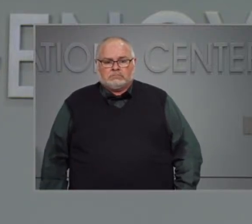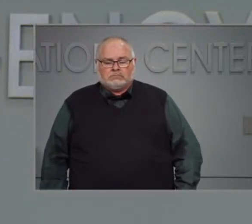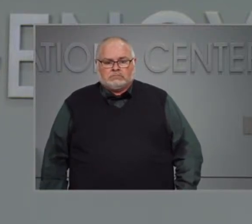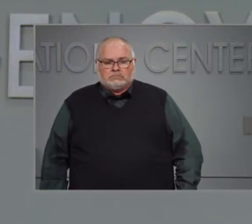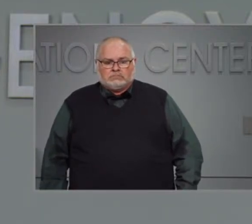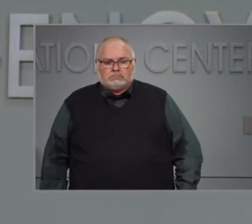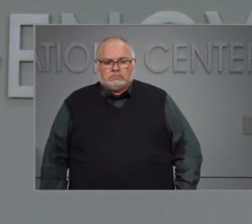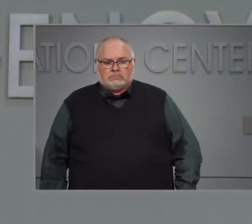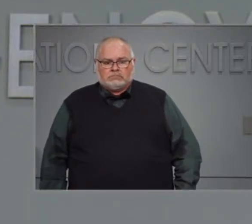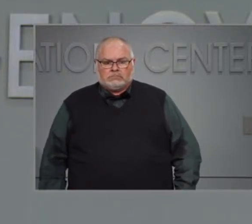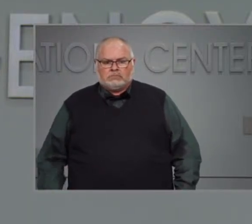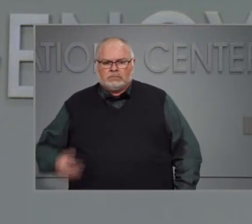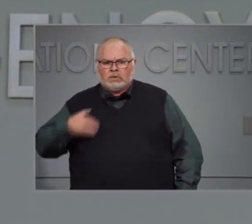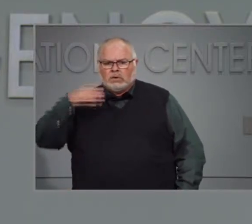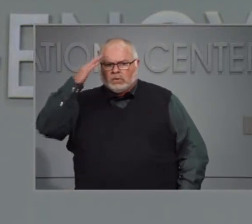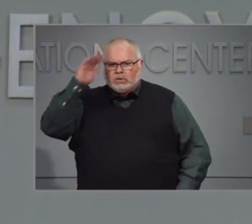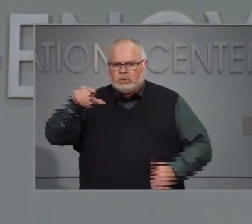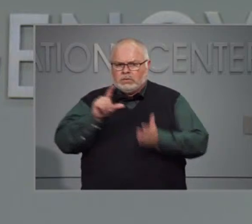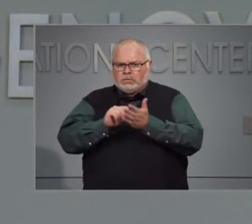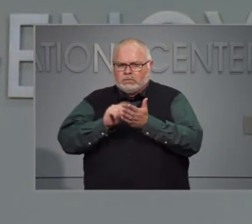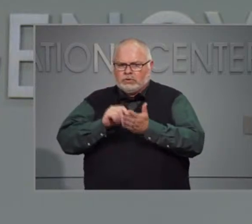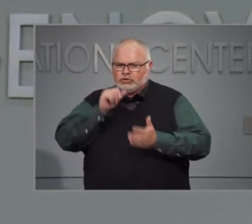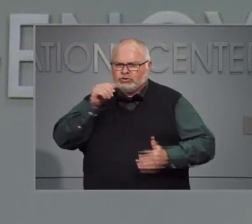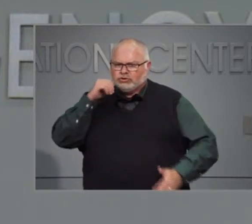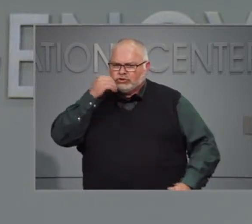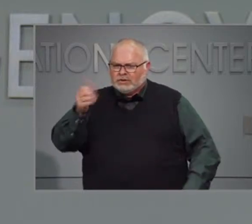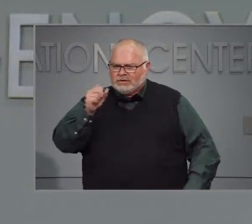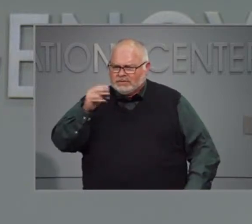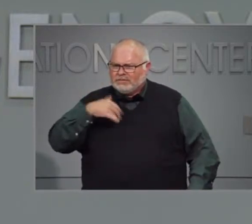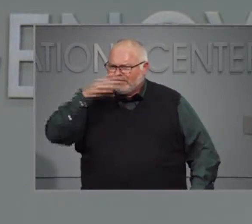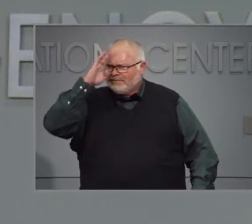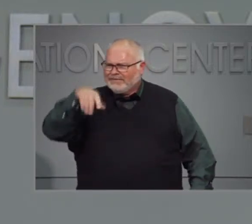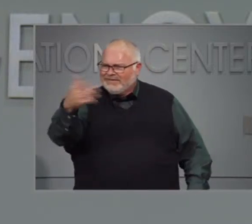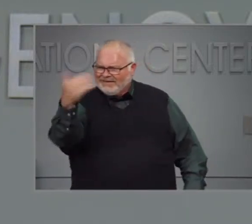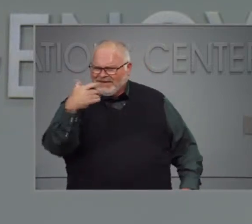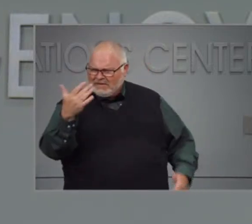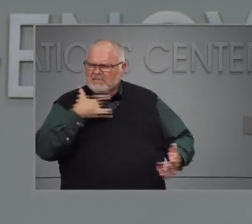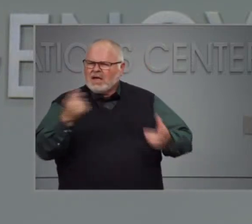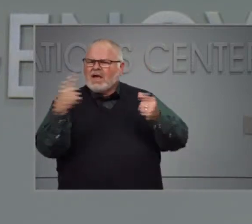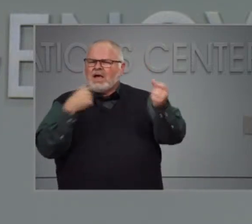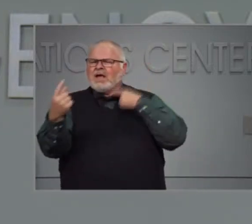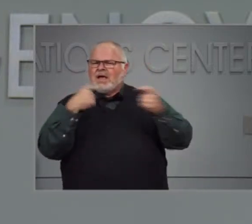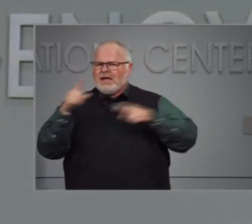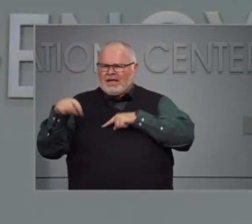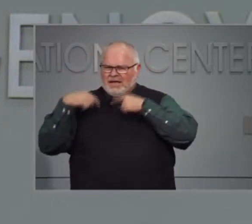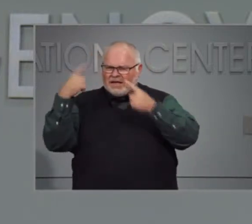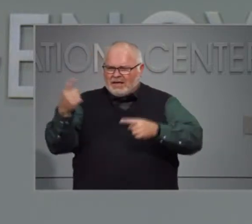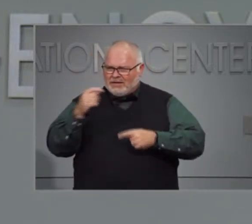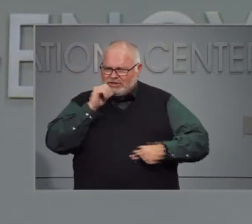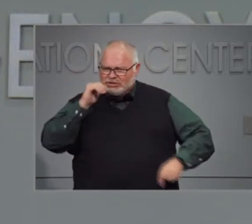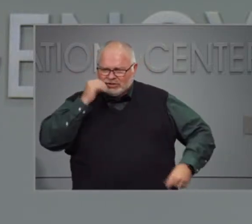Well, I know our press corps is not shy, so I assume we're having a technical difficulty here. So bear with us.